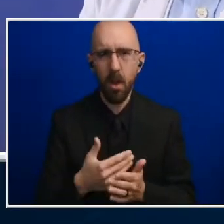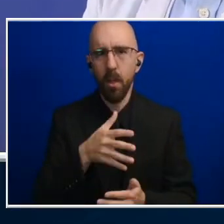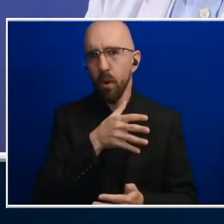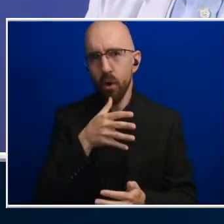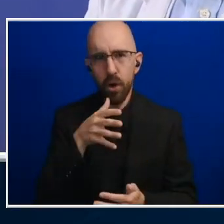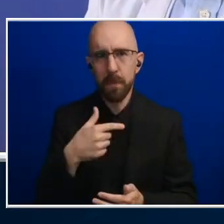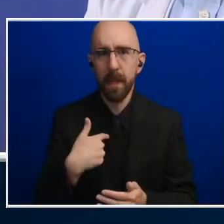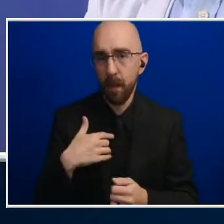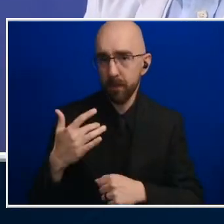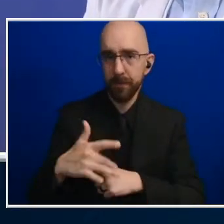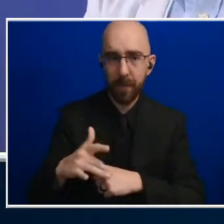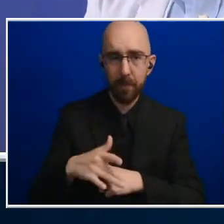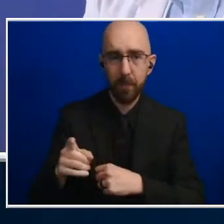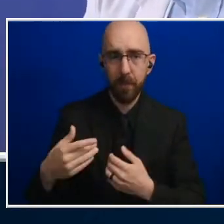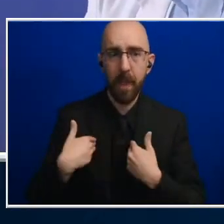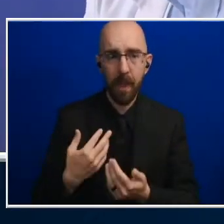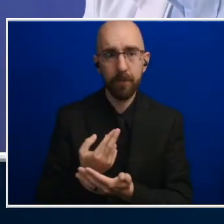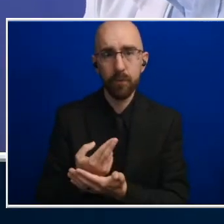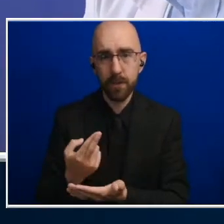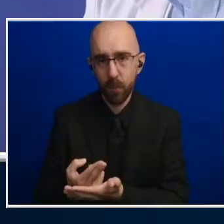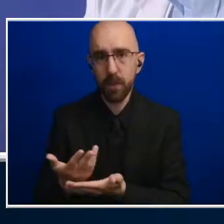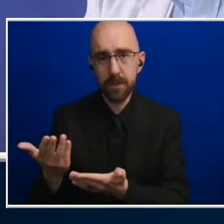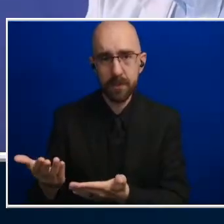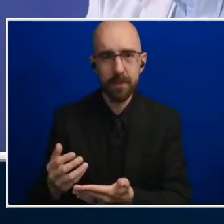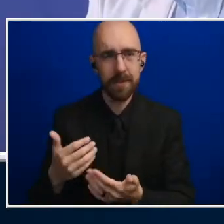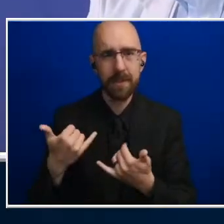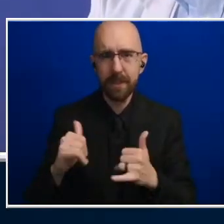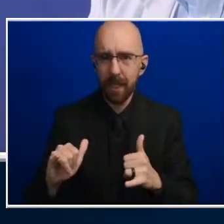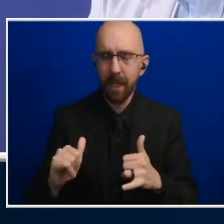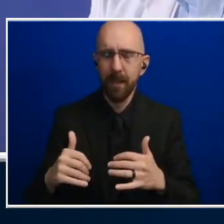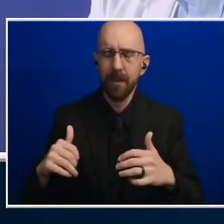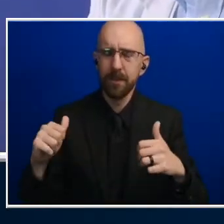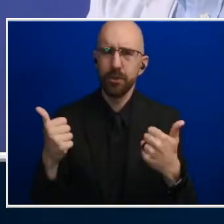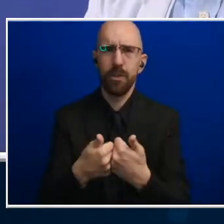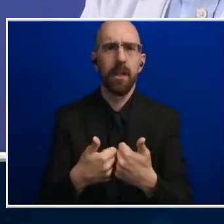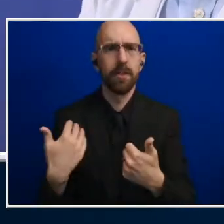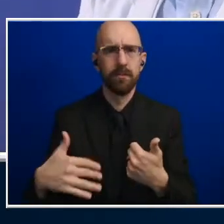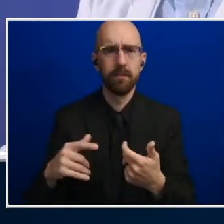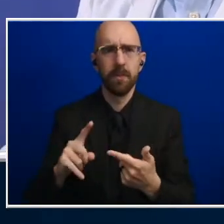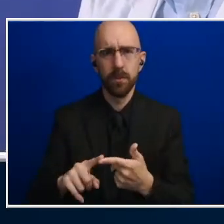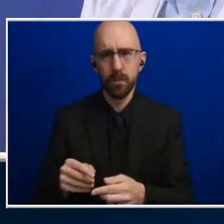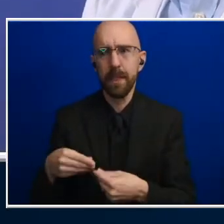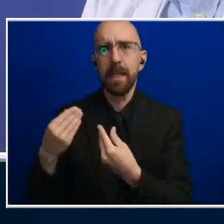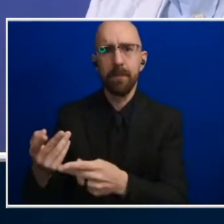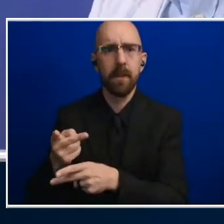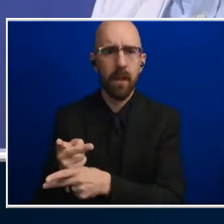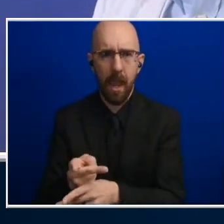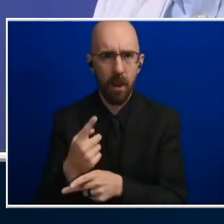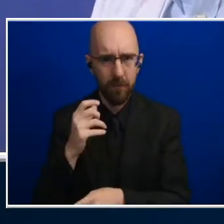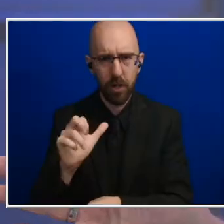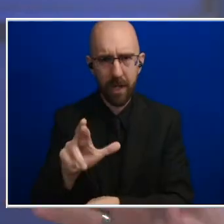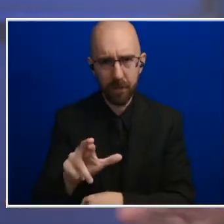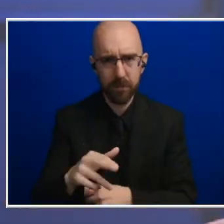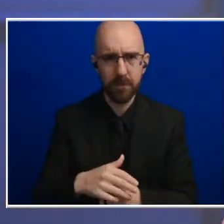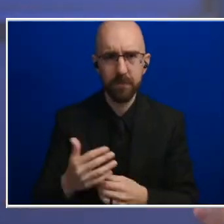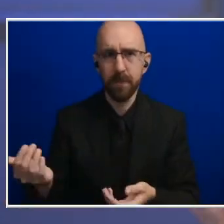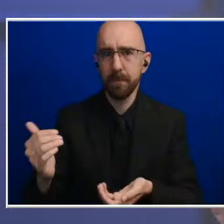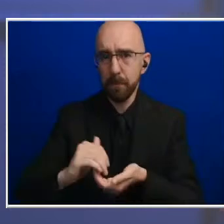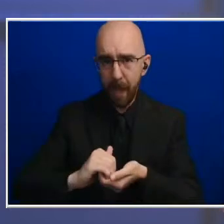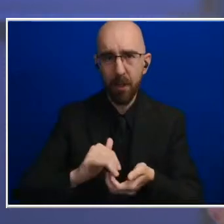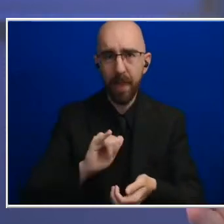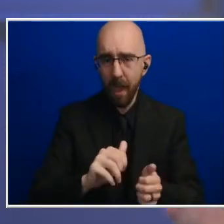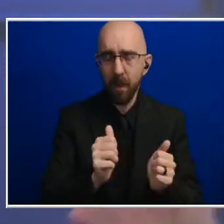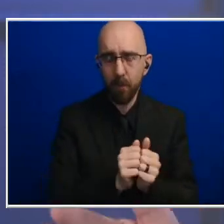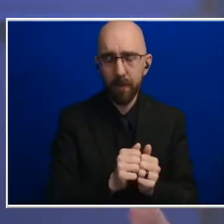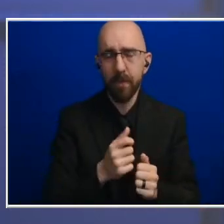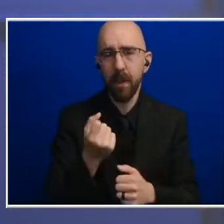had resources, and it was still a huge challenge to get their cancer care. And then you couple that with understanding that there's,